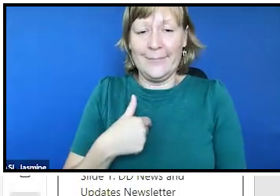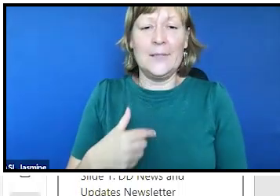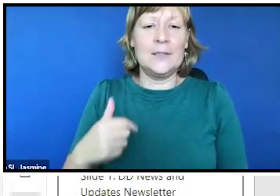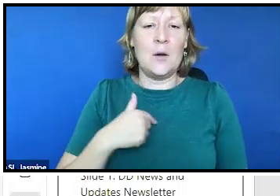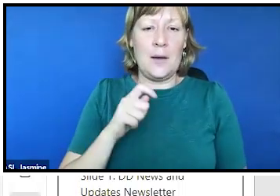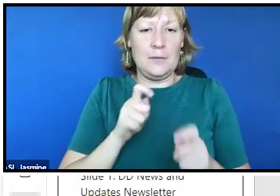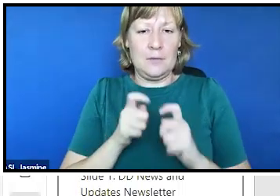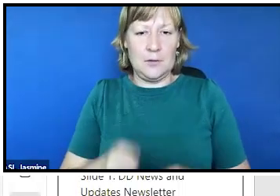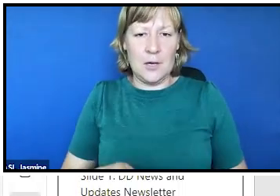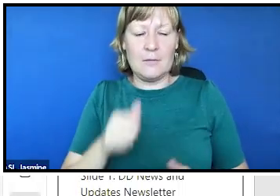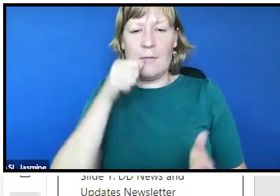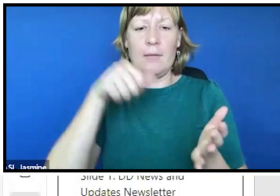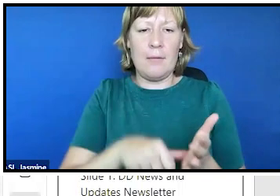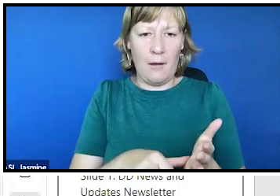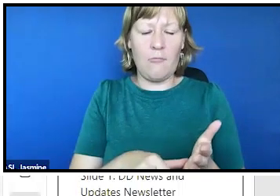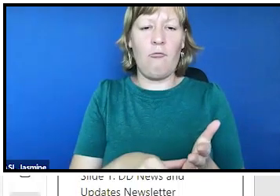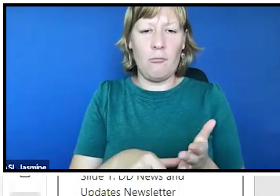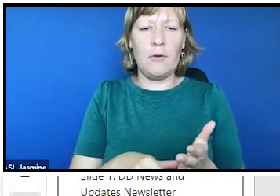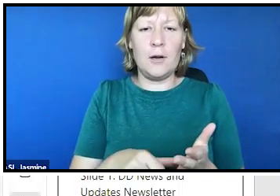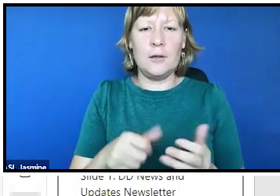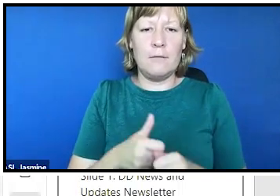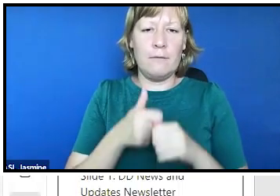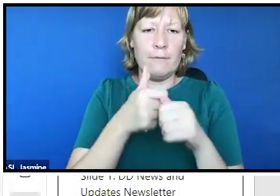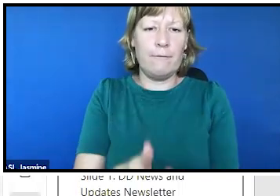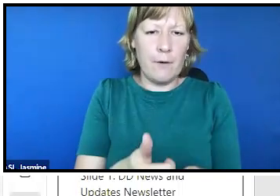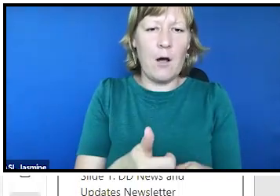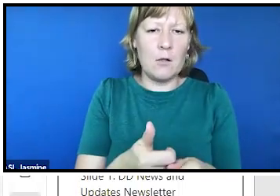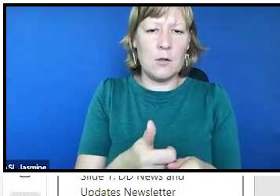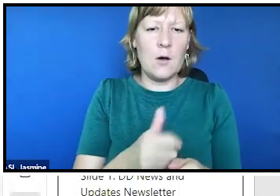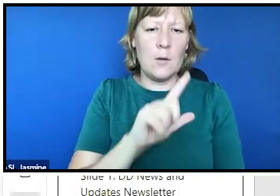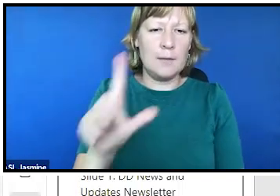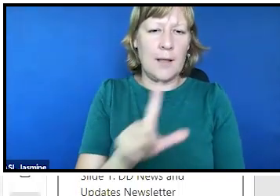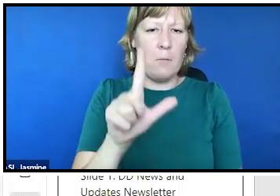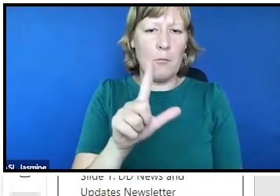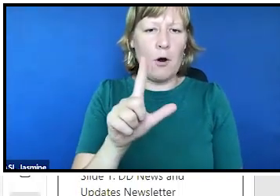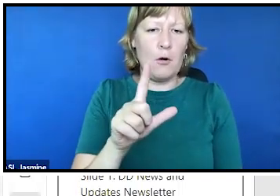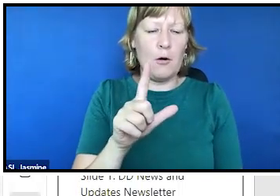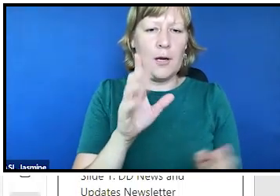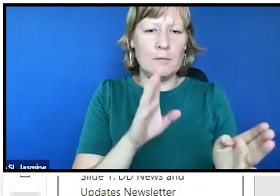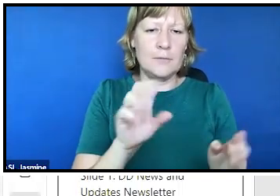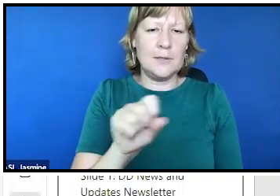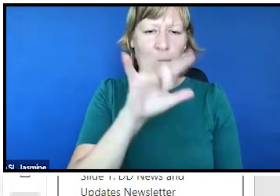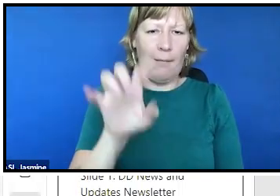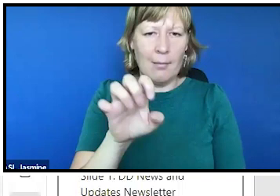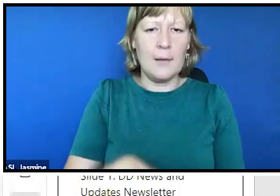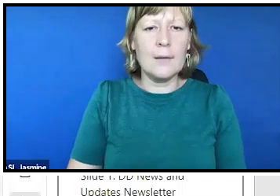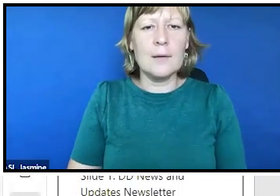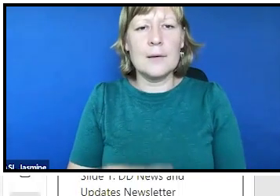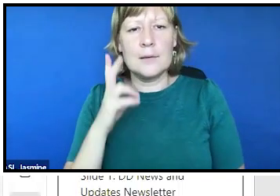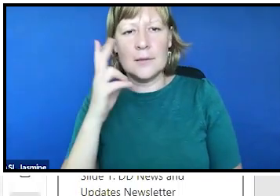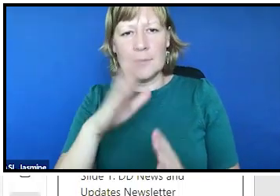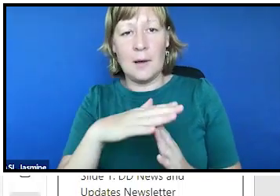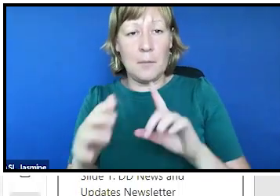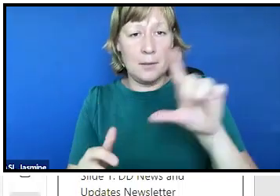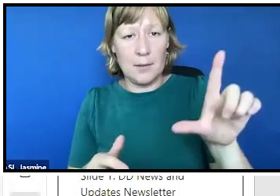our newsletter to sort of go by kind of an academic librarian kind of structure. So if you look at it to the top left, you'll see volume